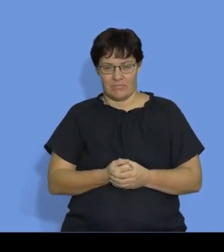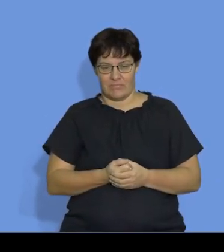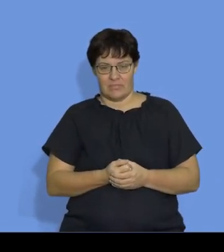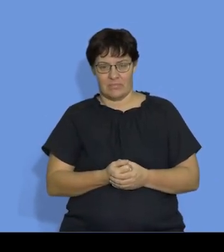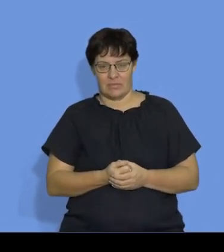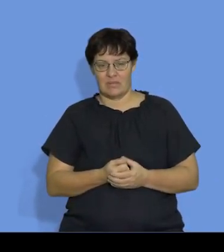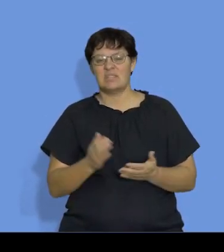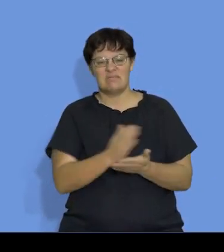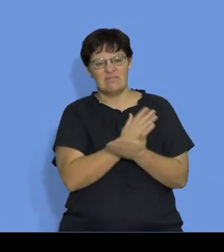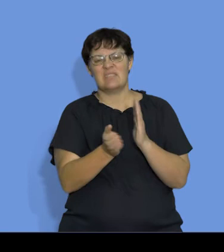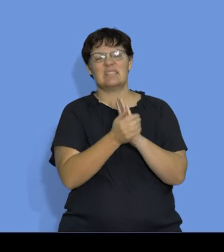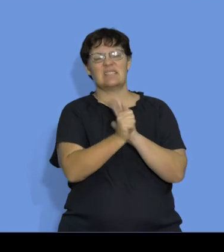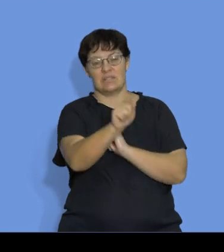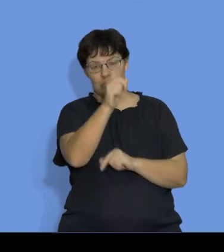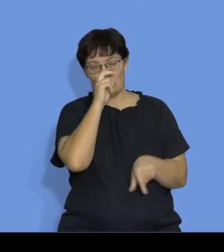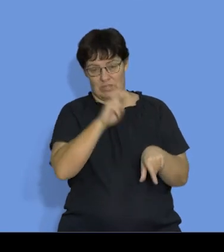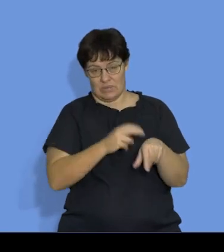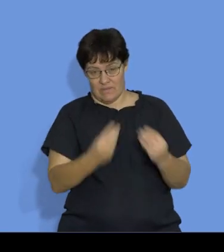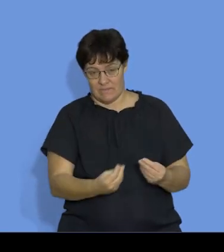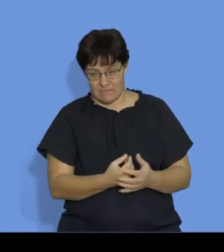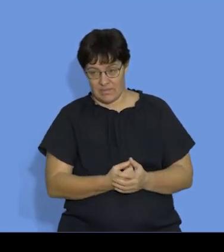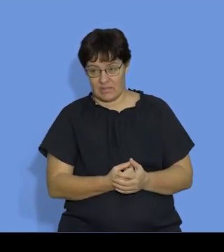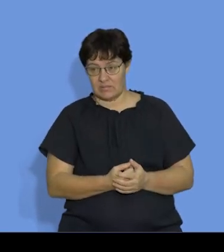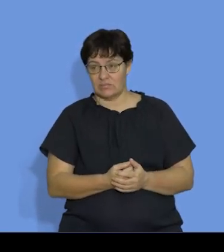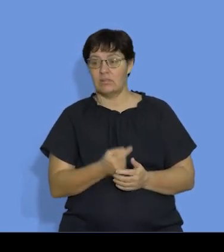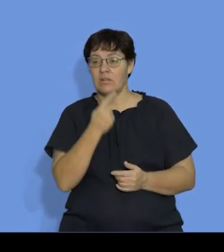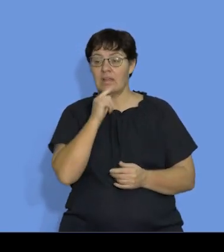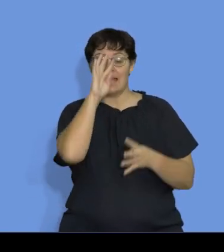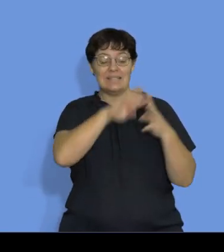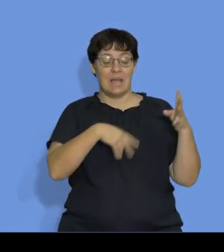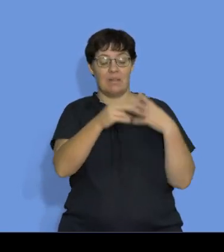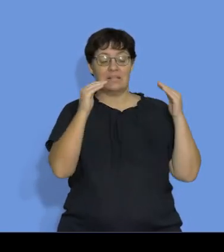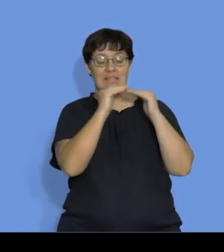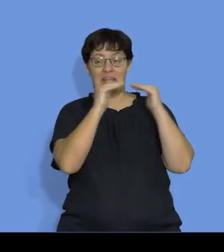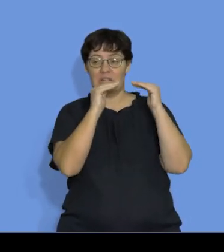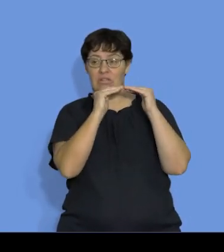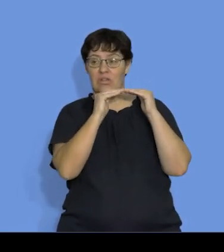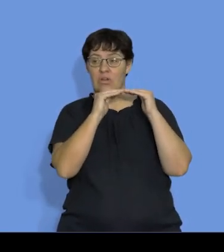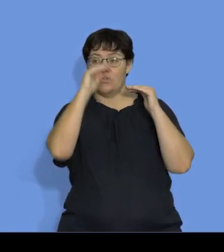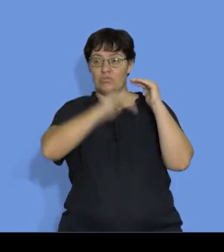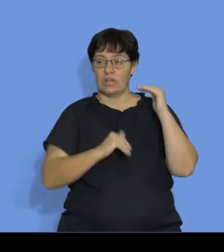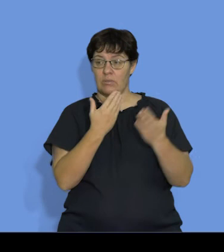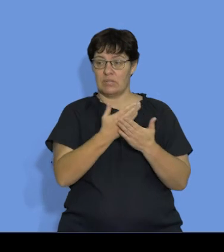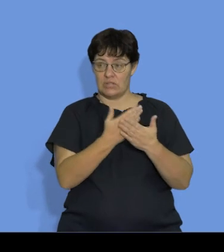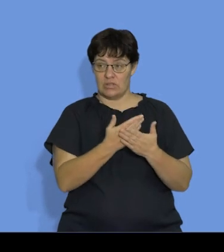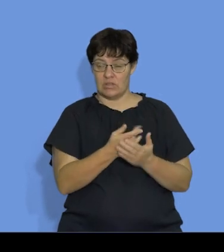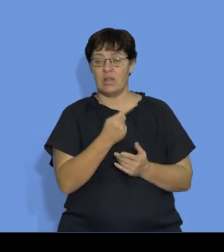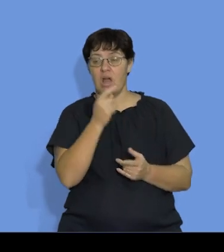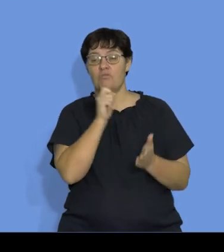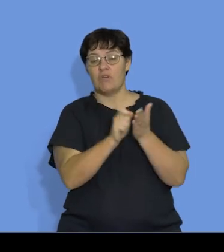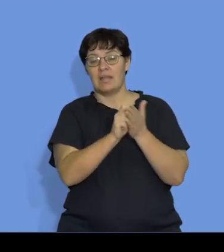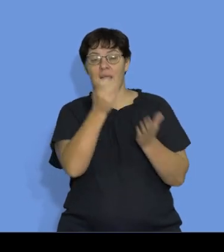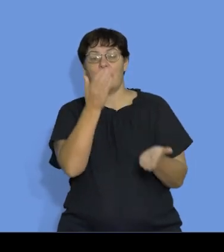that are very important. And then it says here, use the table of standard reduction potentials and write balanced net